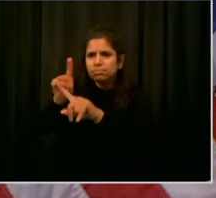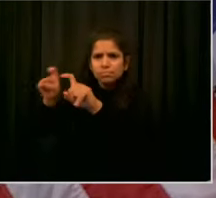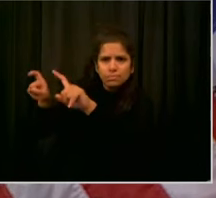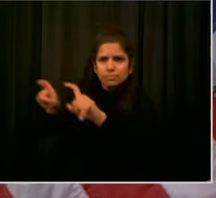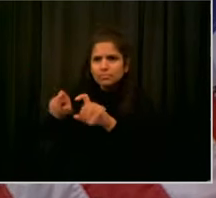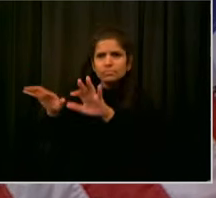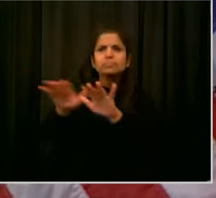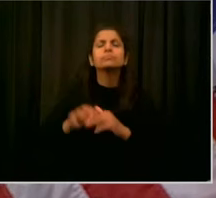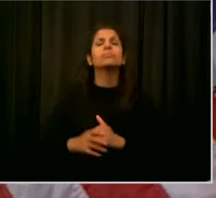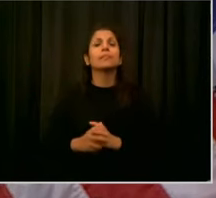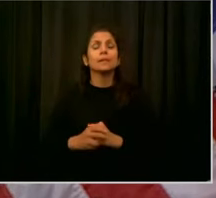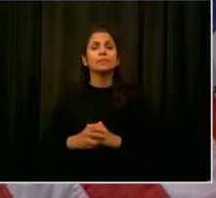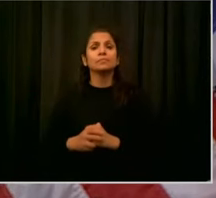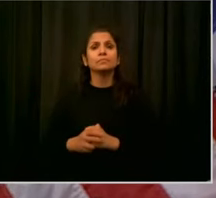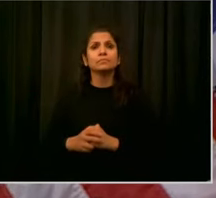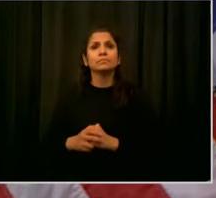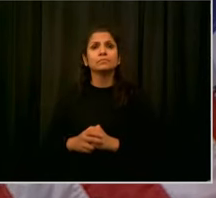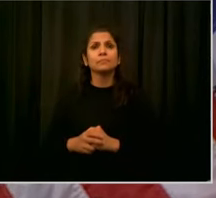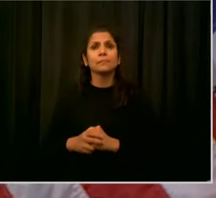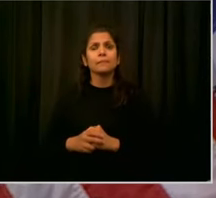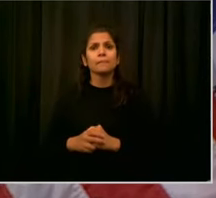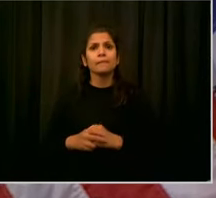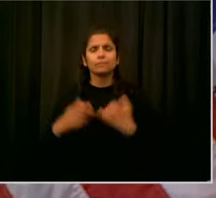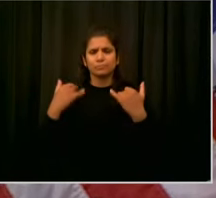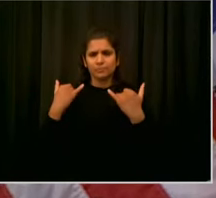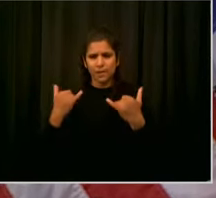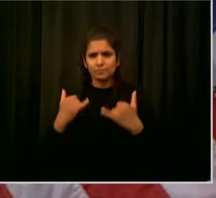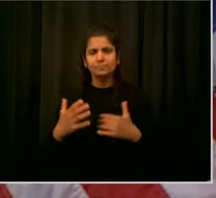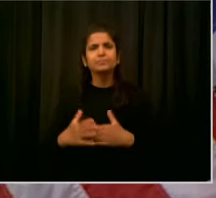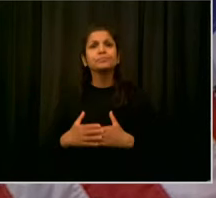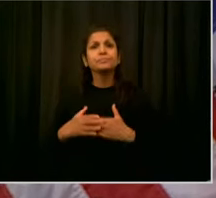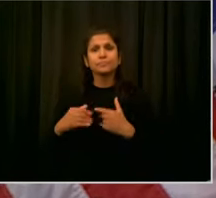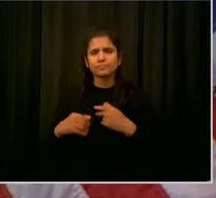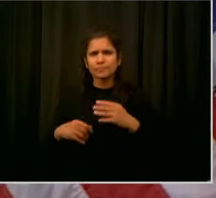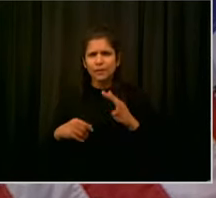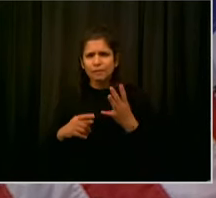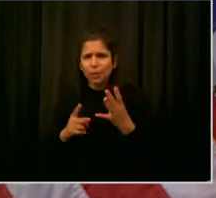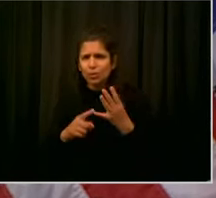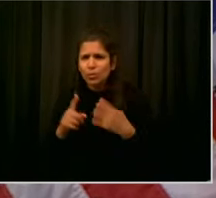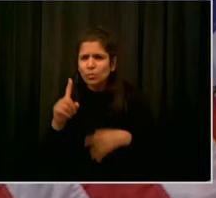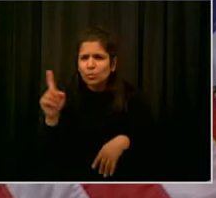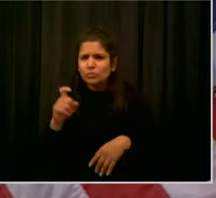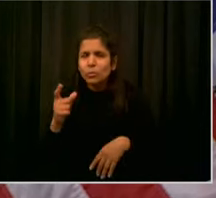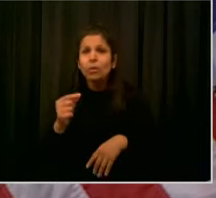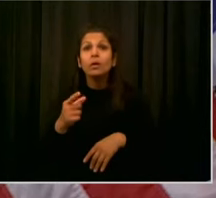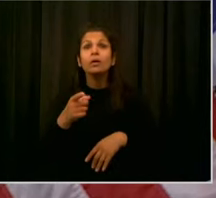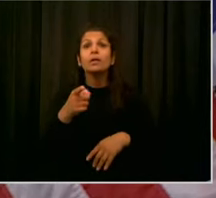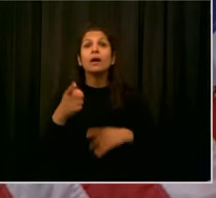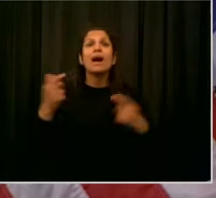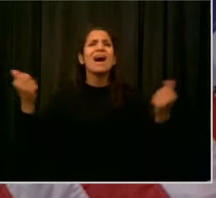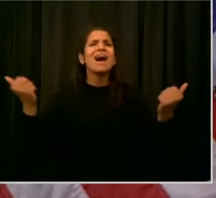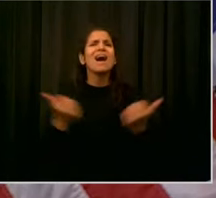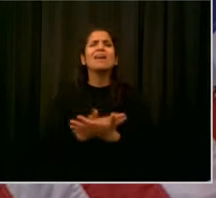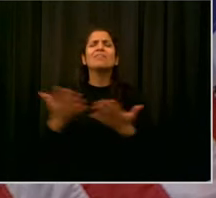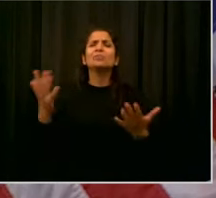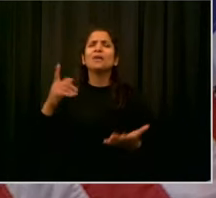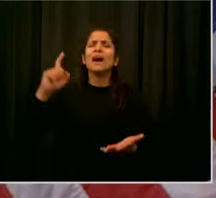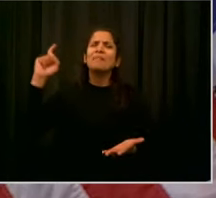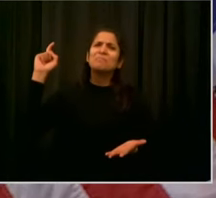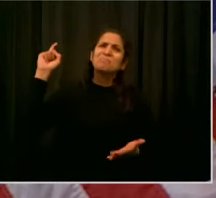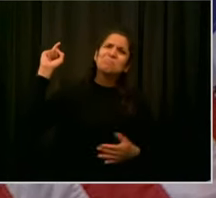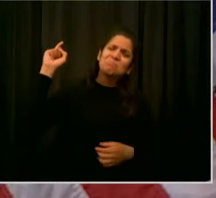And then obviously, we must do everything safely. So I understand the